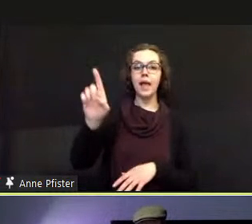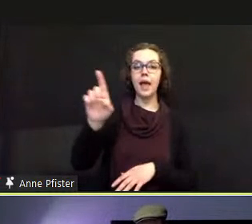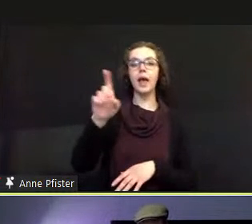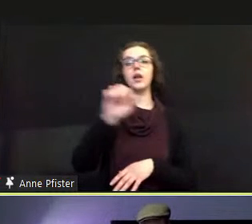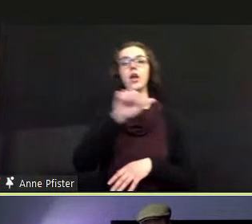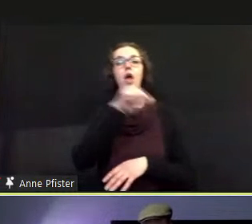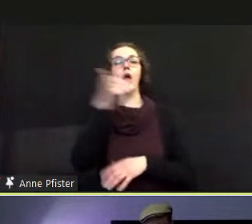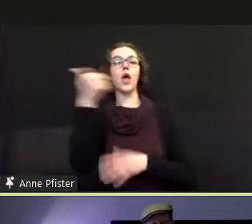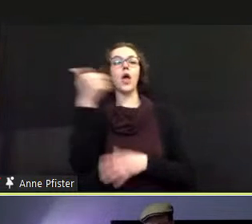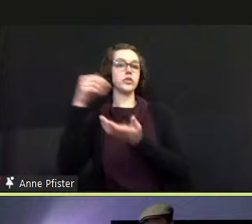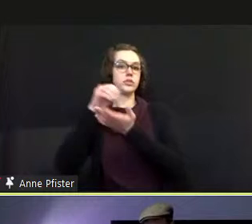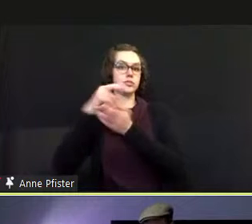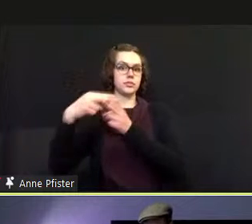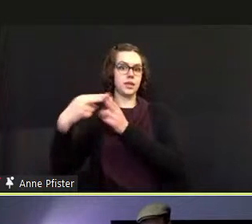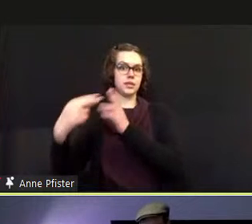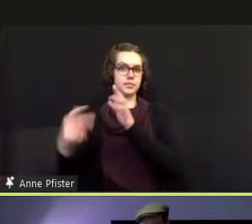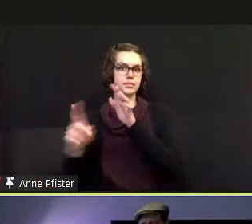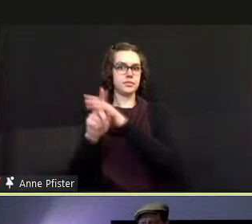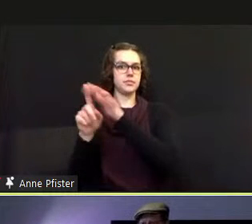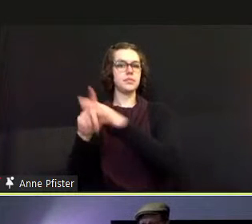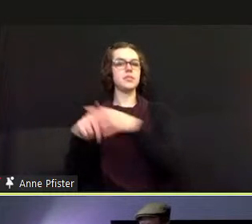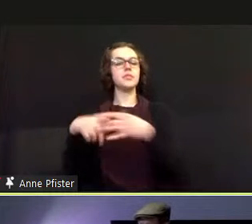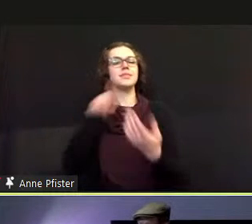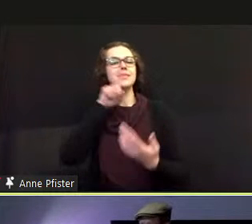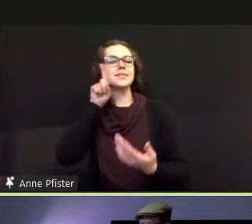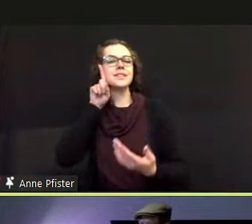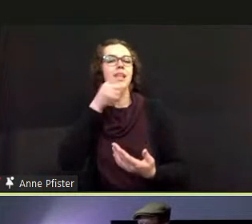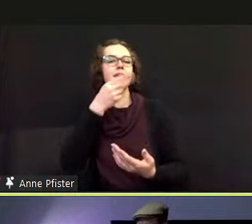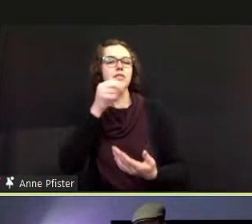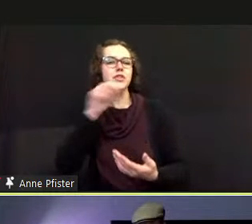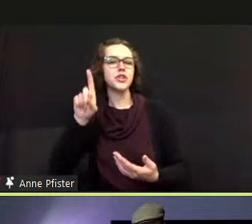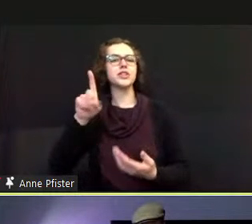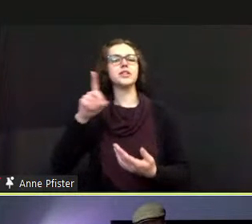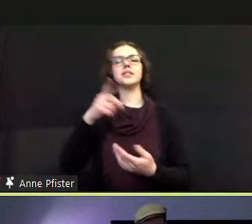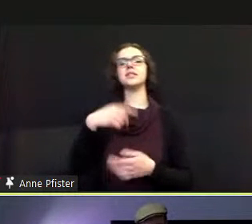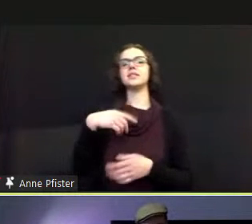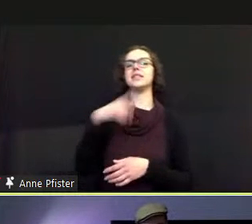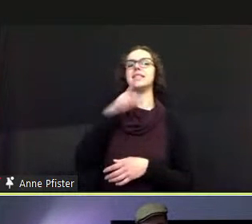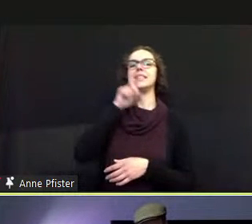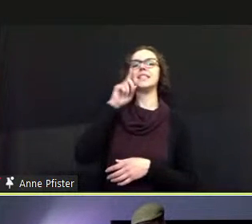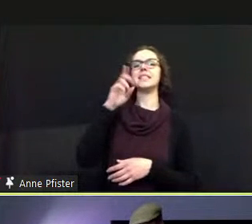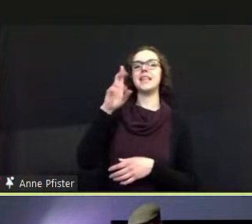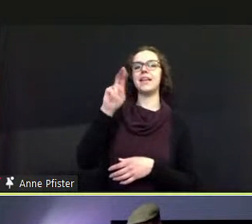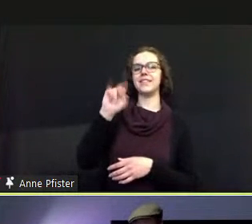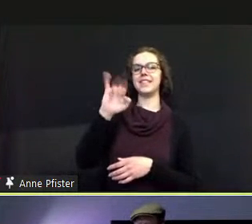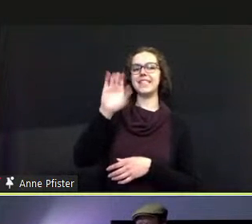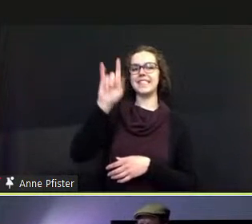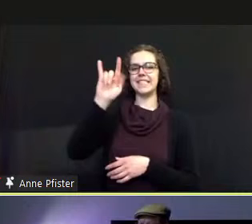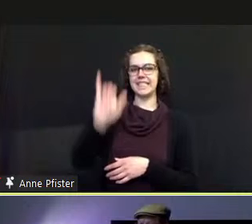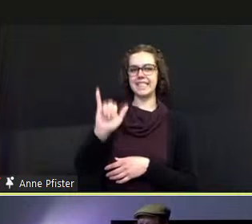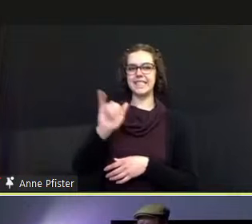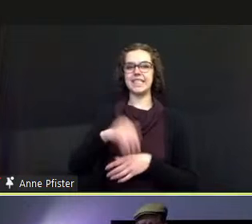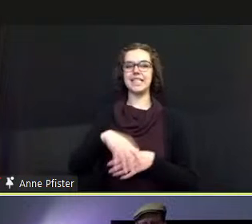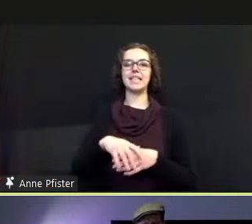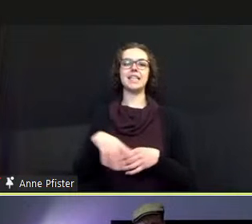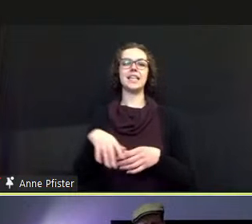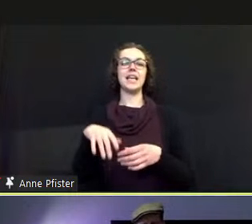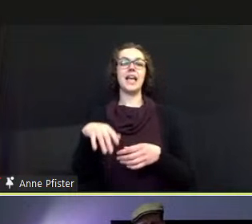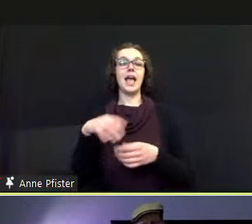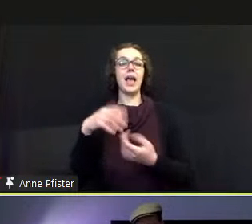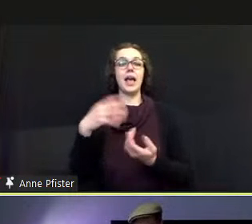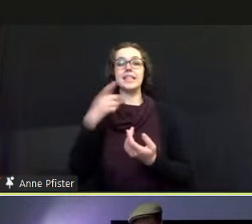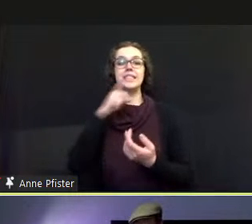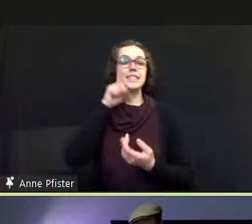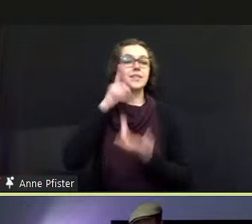here, deafhood, deafnicity that we see coming from Eckert, Friedner's deaf